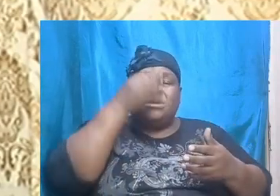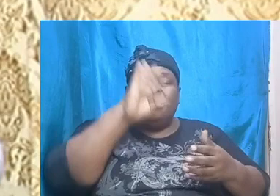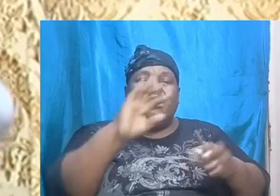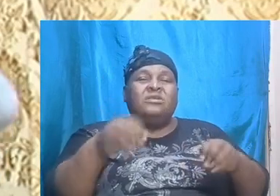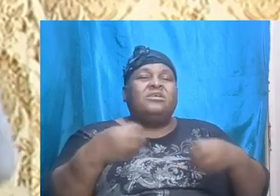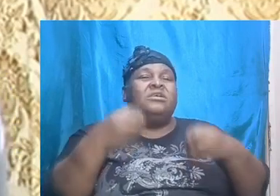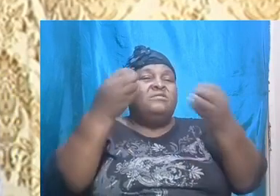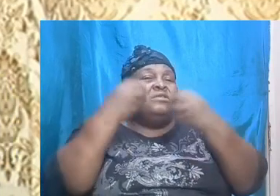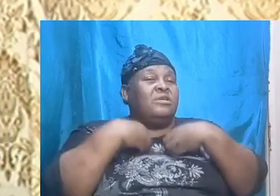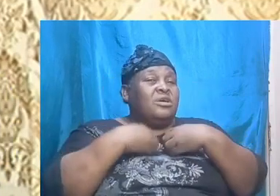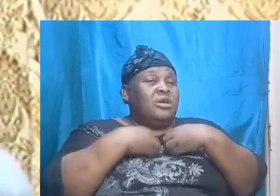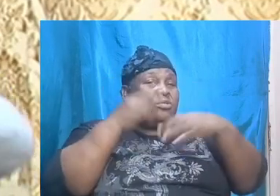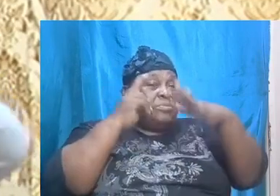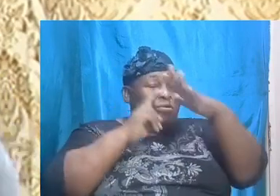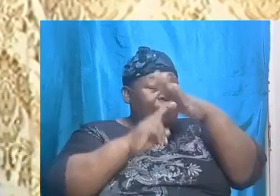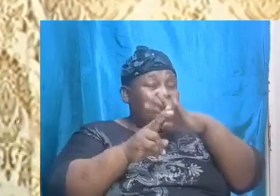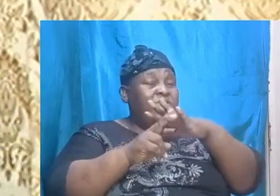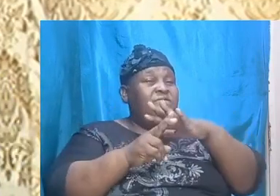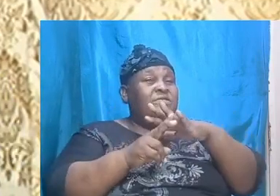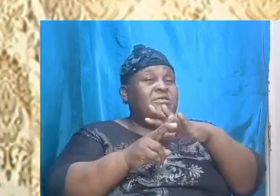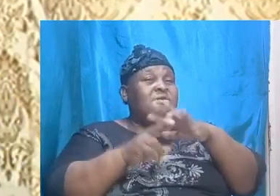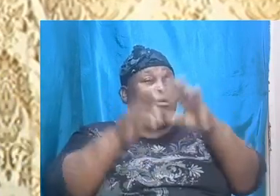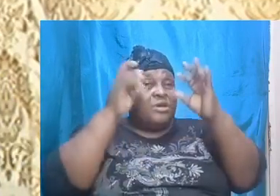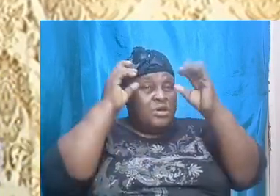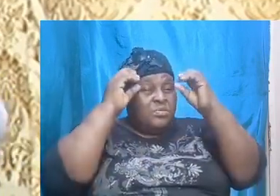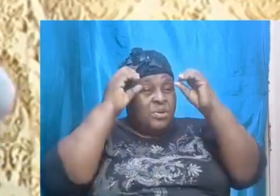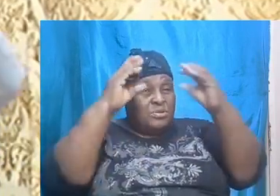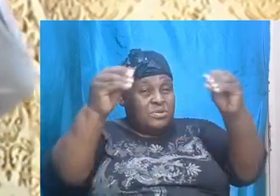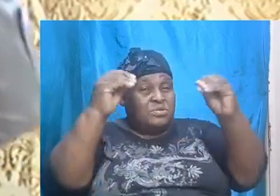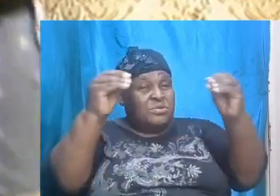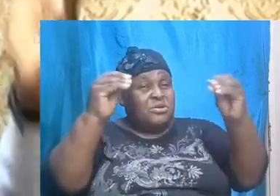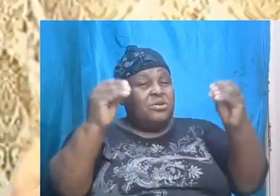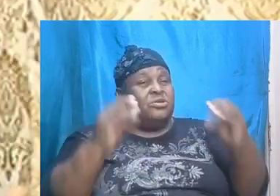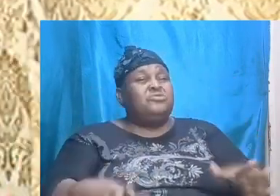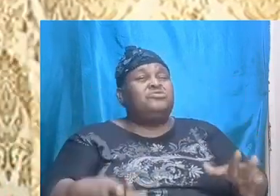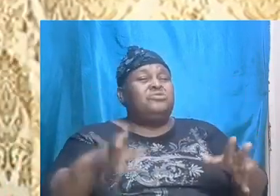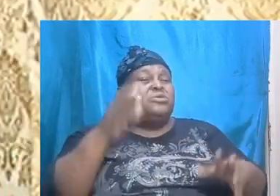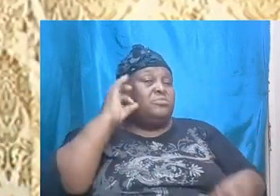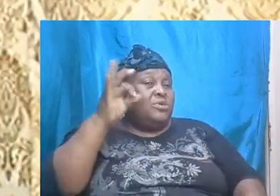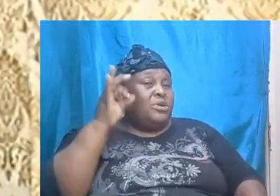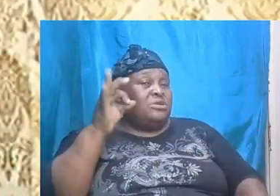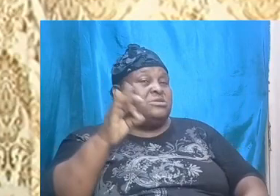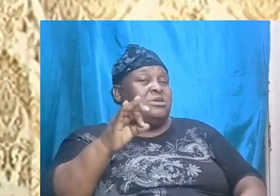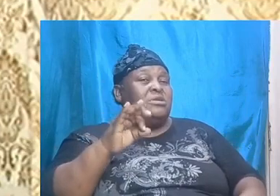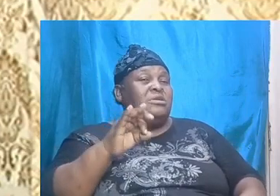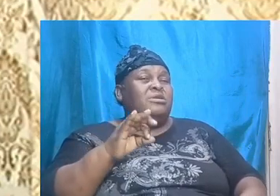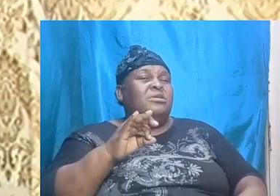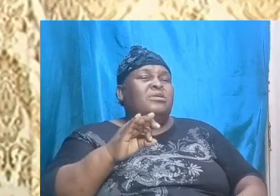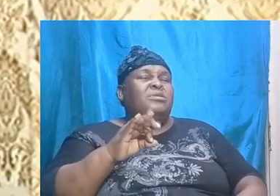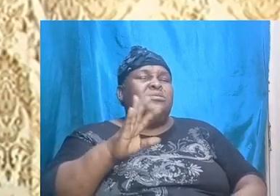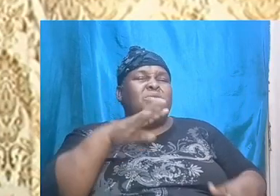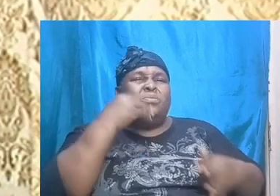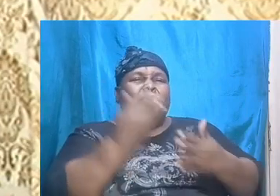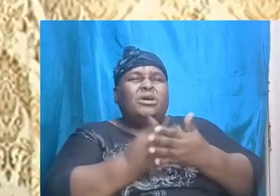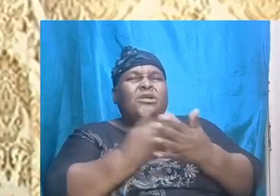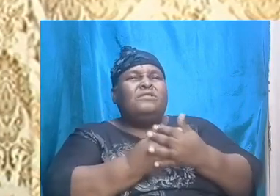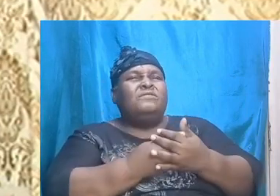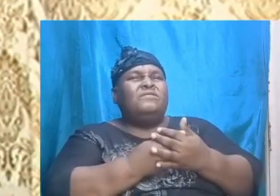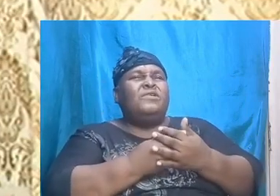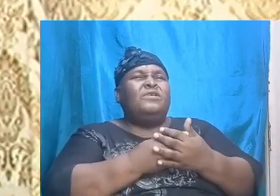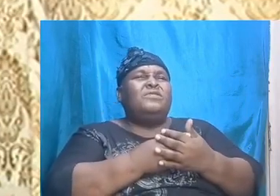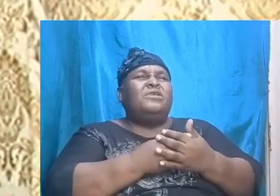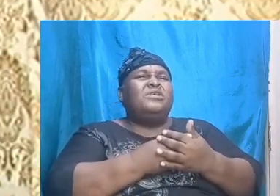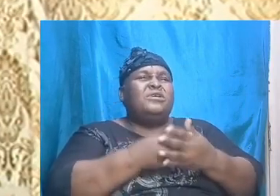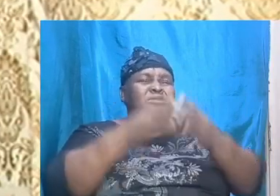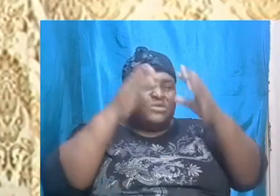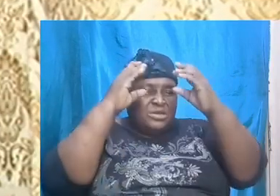the working of the ministry, for the edifying of the body of Christ, till we all come to the unity. That's an important point, because the devil knows that